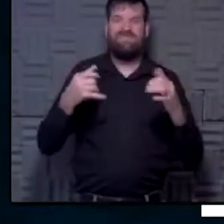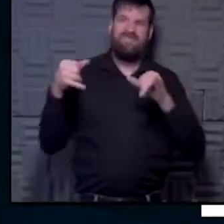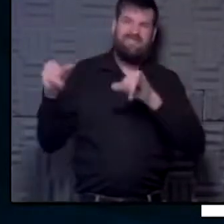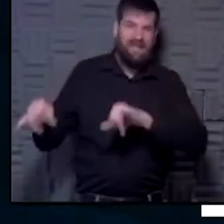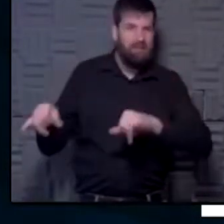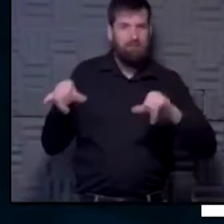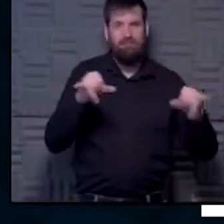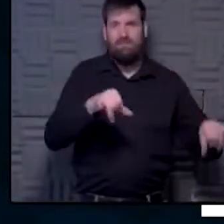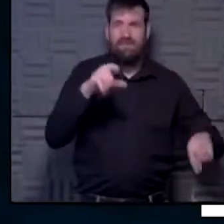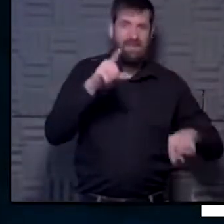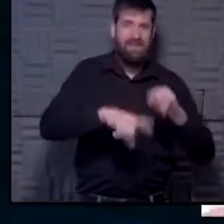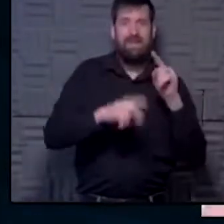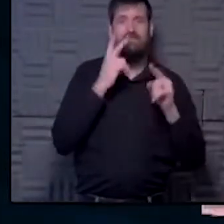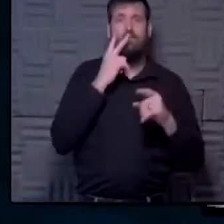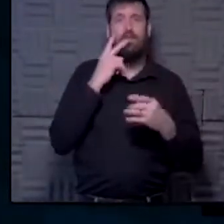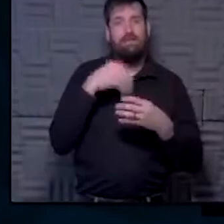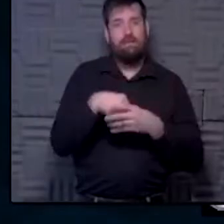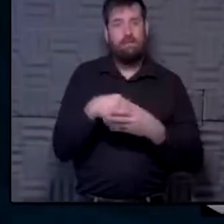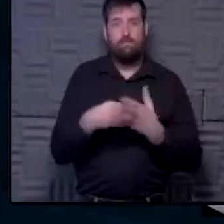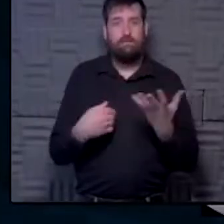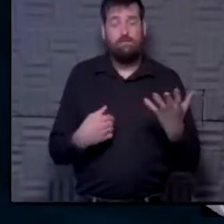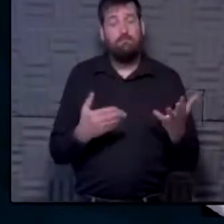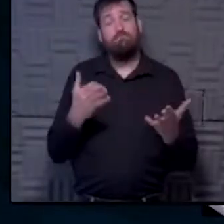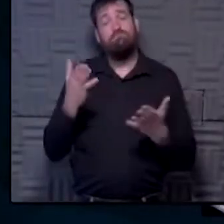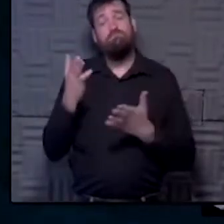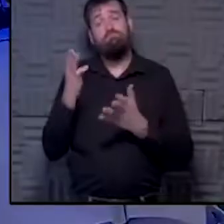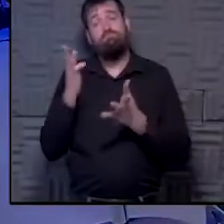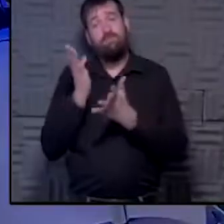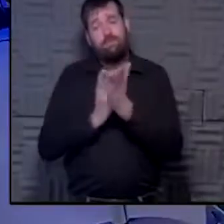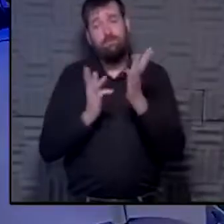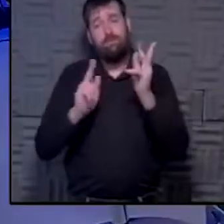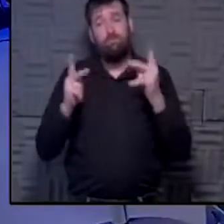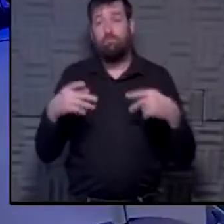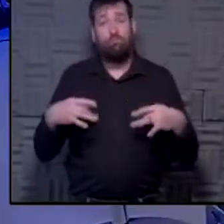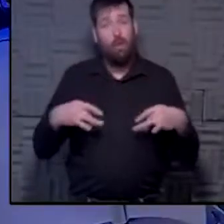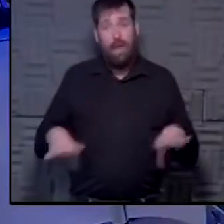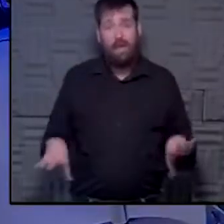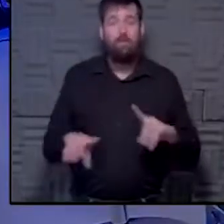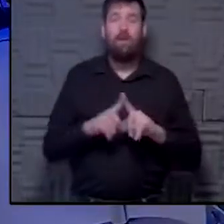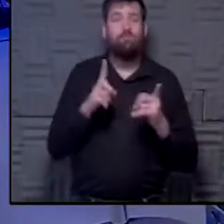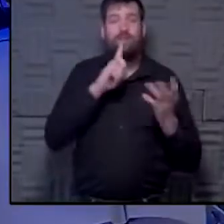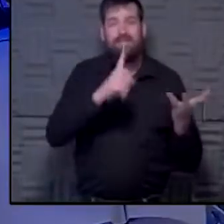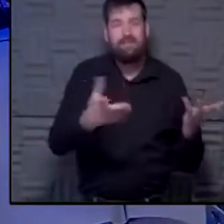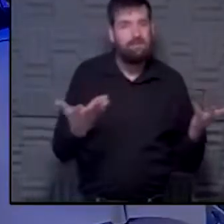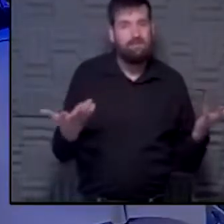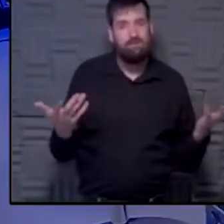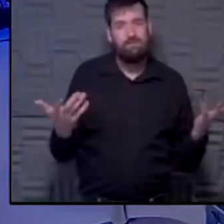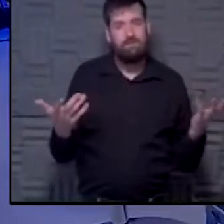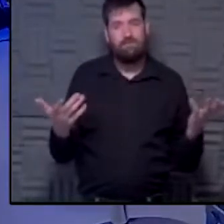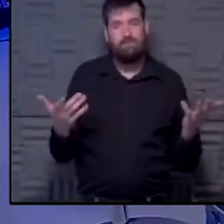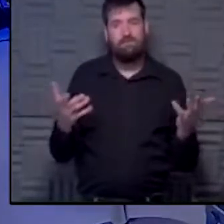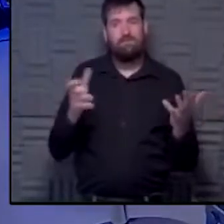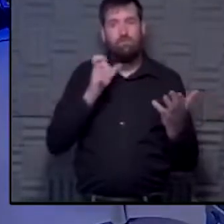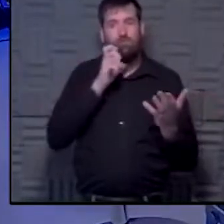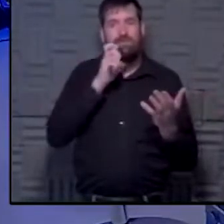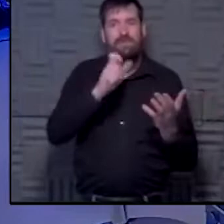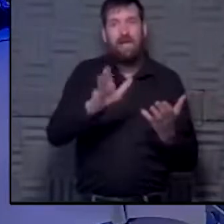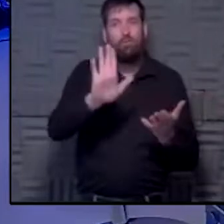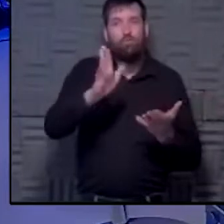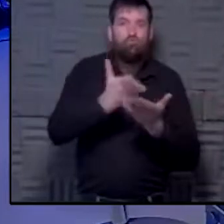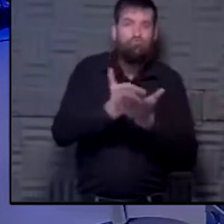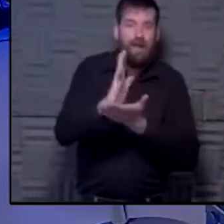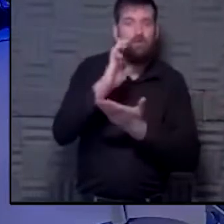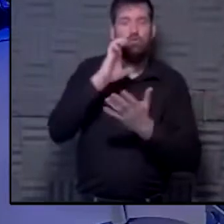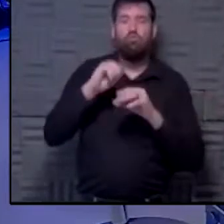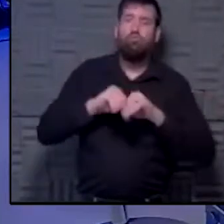than not being able to smoke inside a building. So people may not like that they can't smoke in a building, but come on. But- Really, you don't have the right to make everybody else around you sick. You do